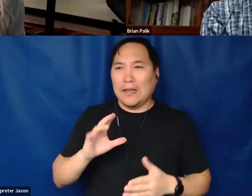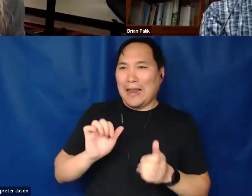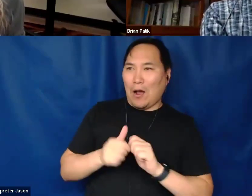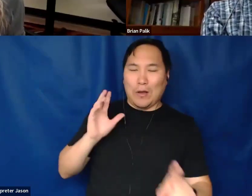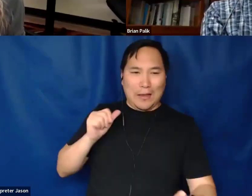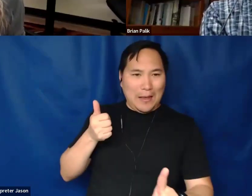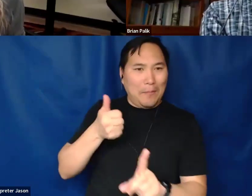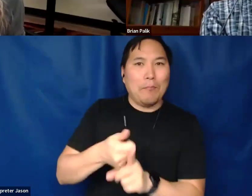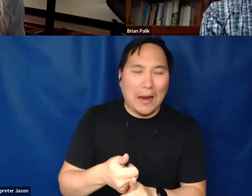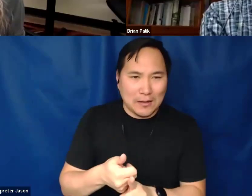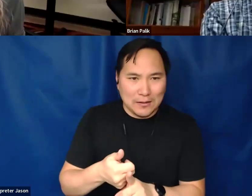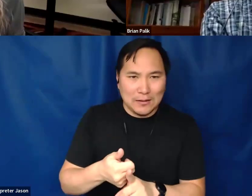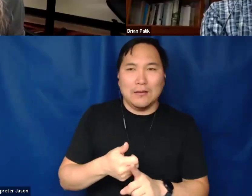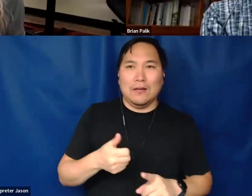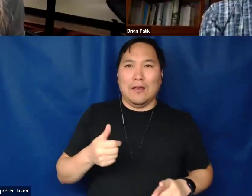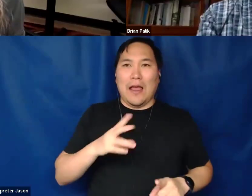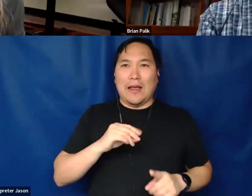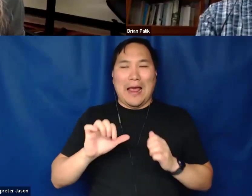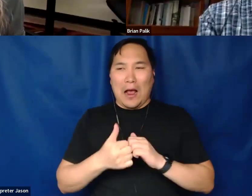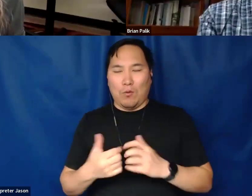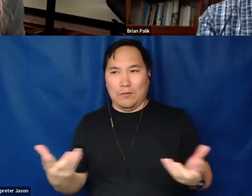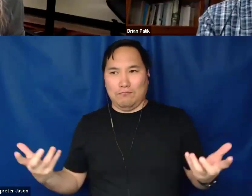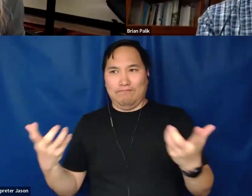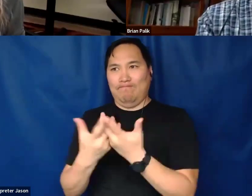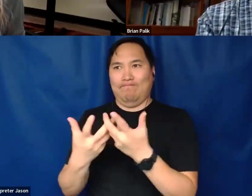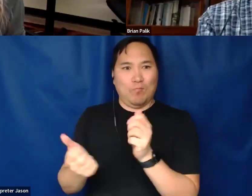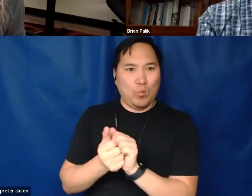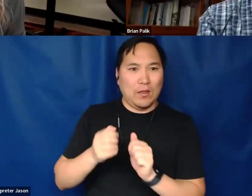terms of linking up to ecological silviculture.